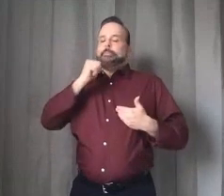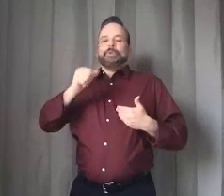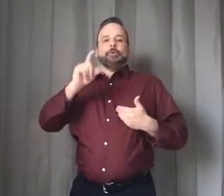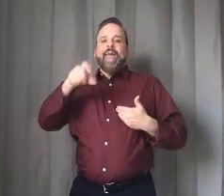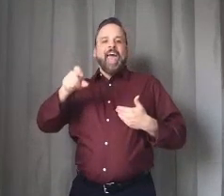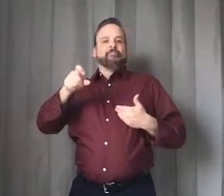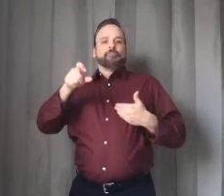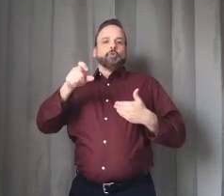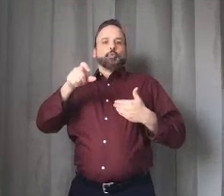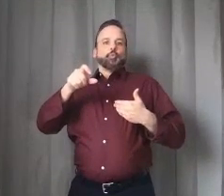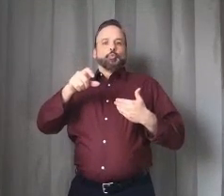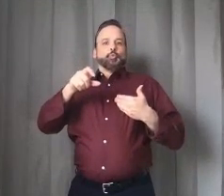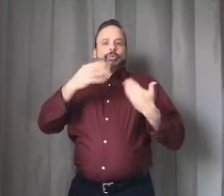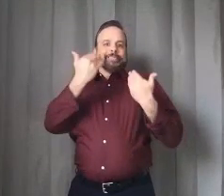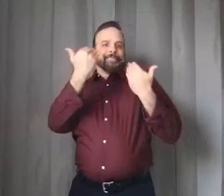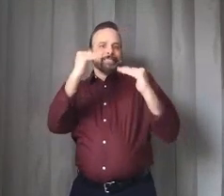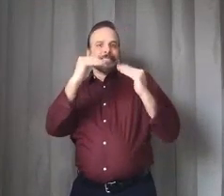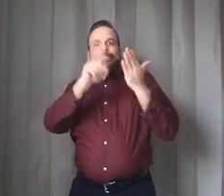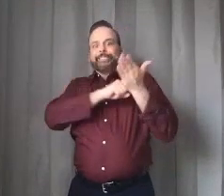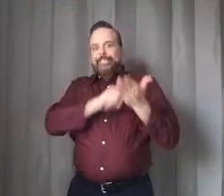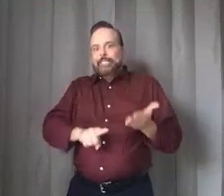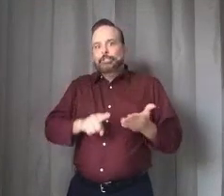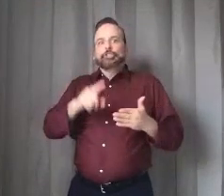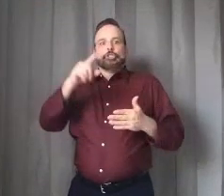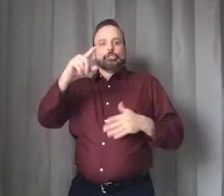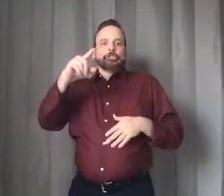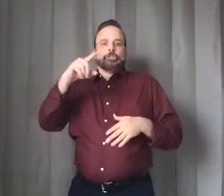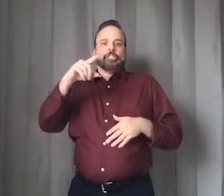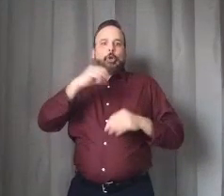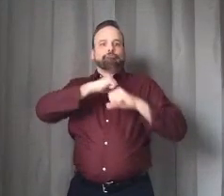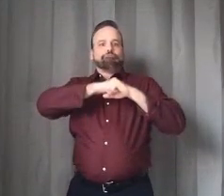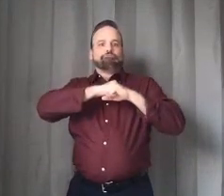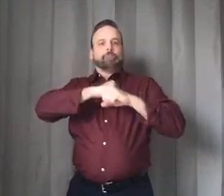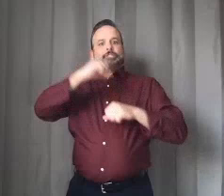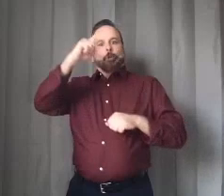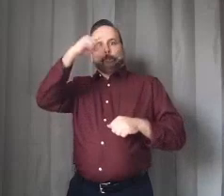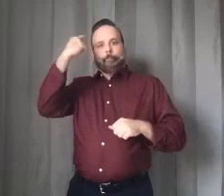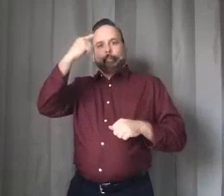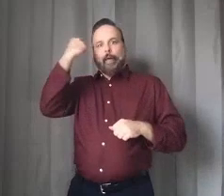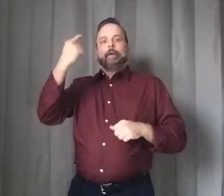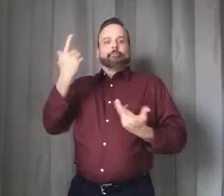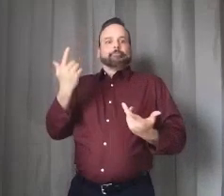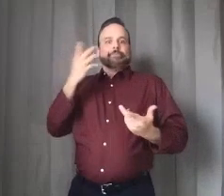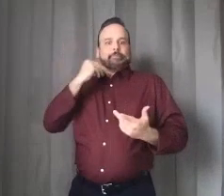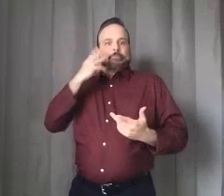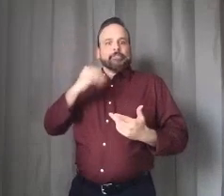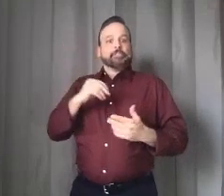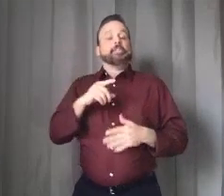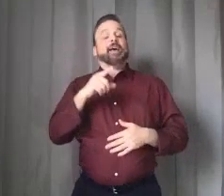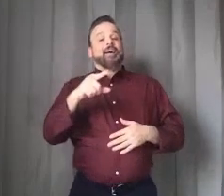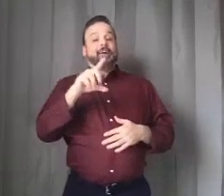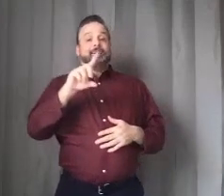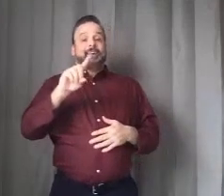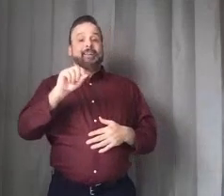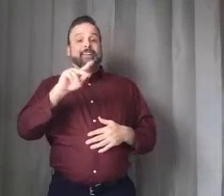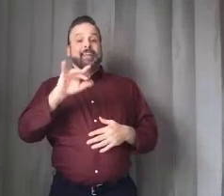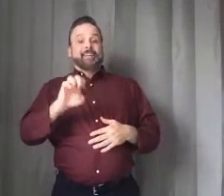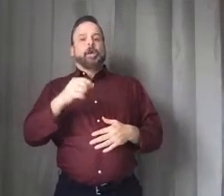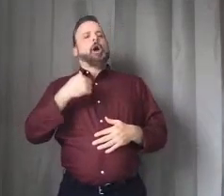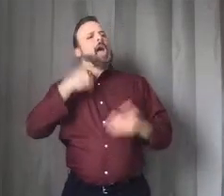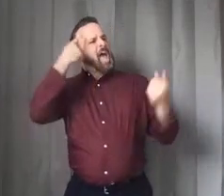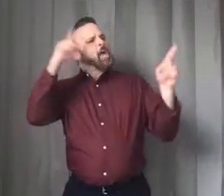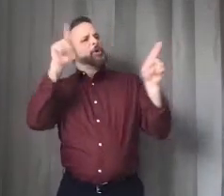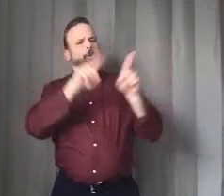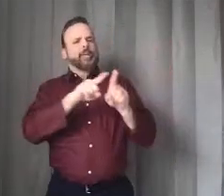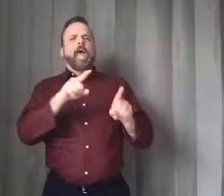don't need to center our Blackness in pain. So I would agree with that's what I was, I mean, that was sort of trying to do with my story in that sense. And I feel